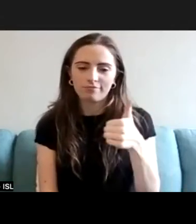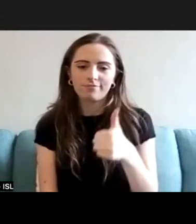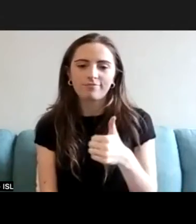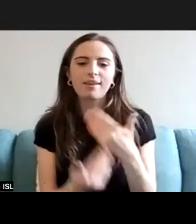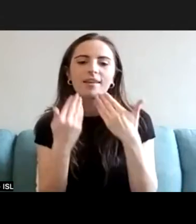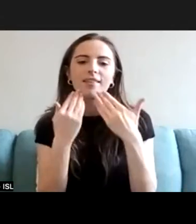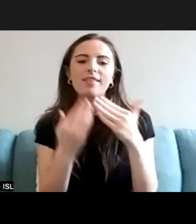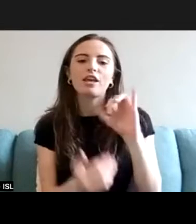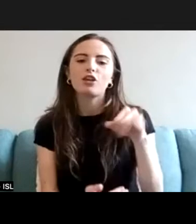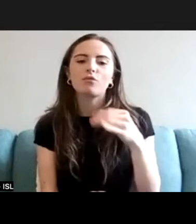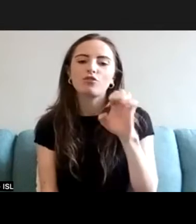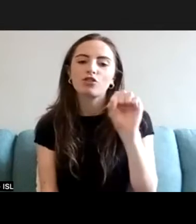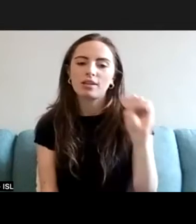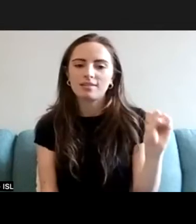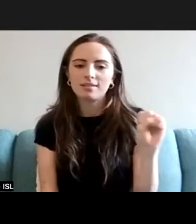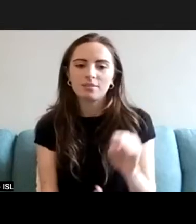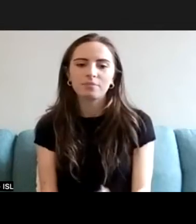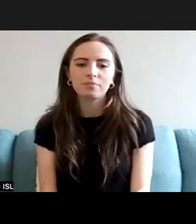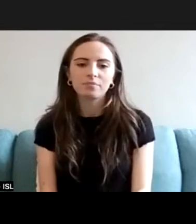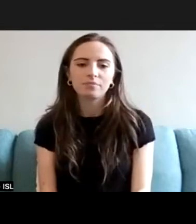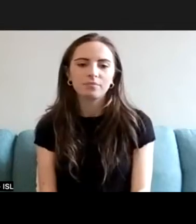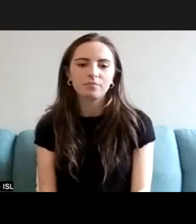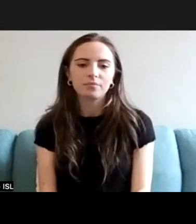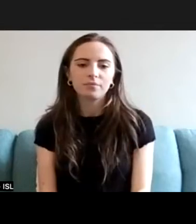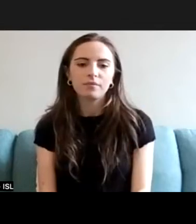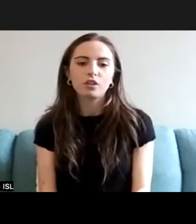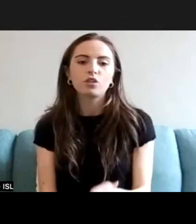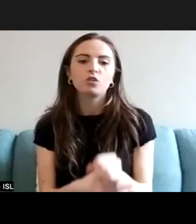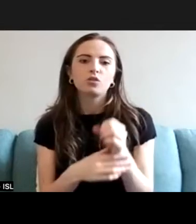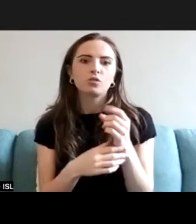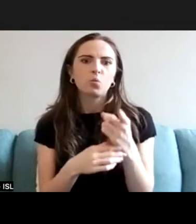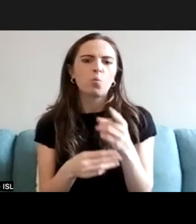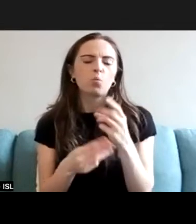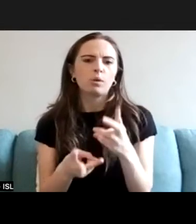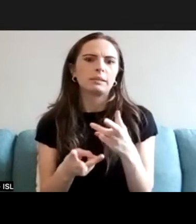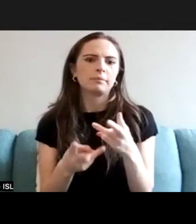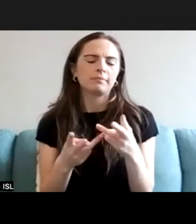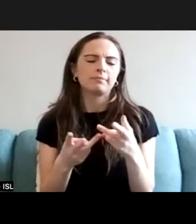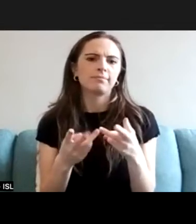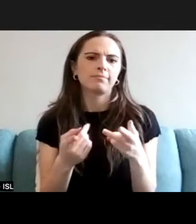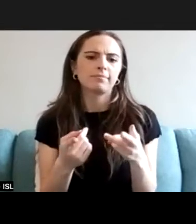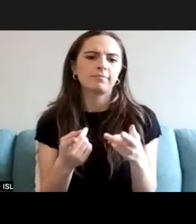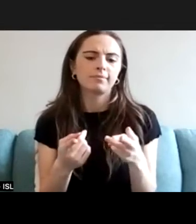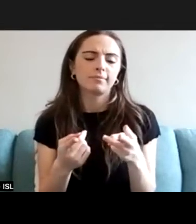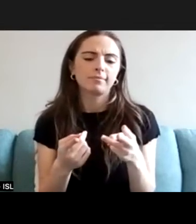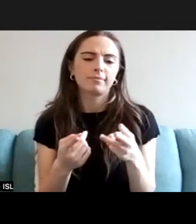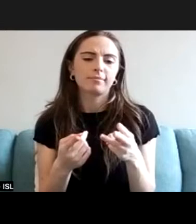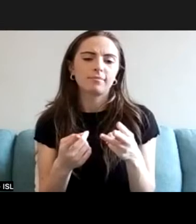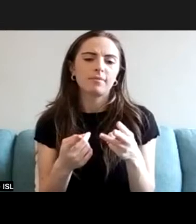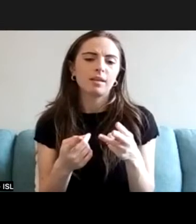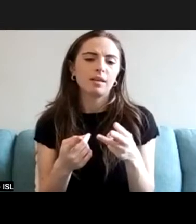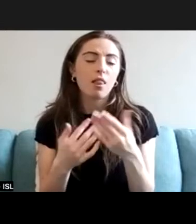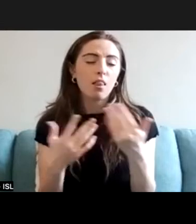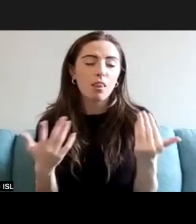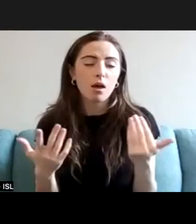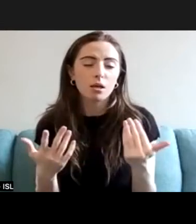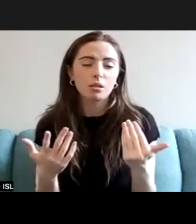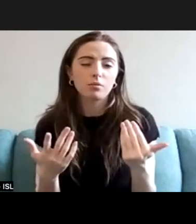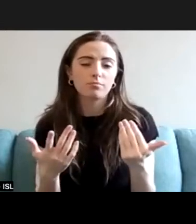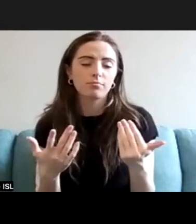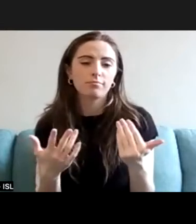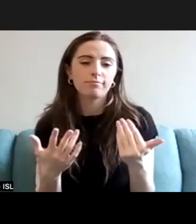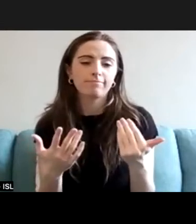Jess. And just to really reiterate what Jess is saying in terms of a lot of these steps and the practicalities,